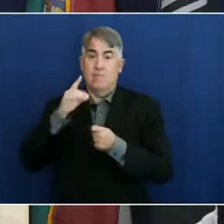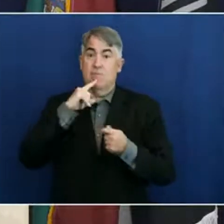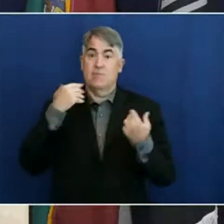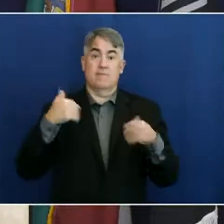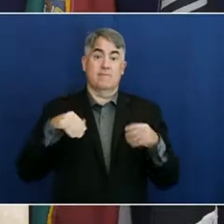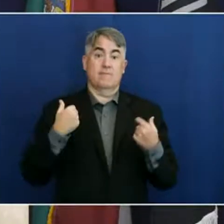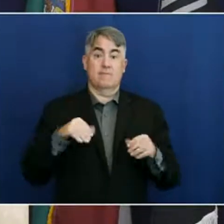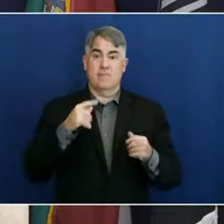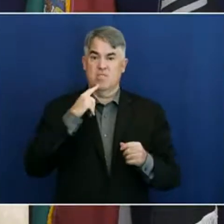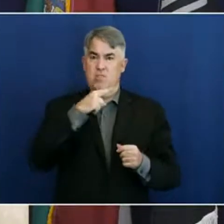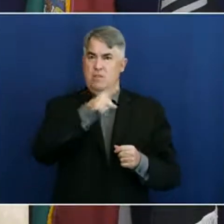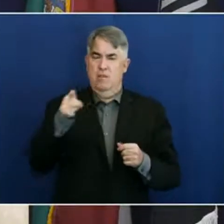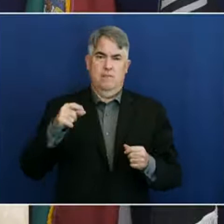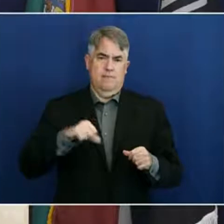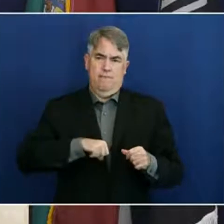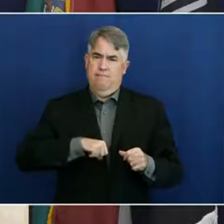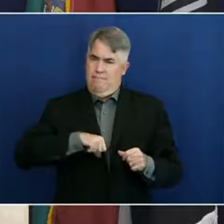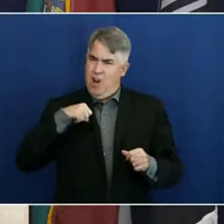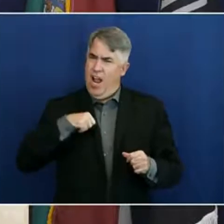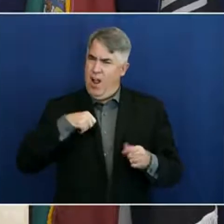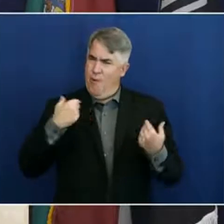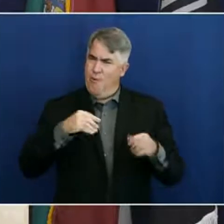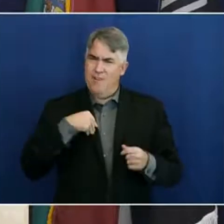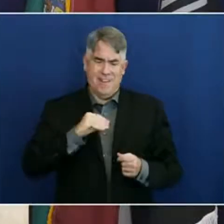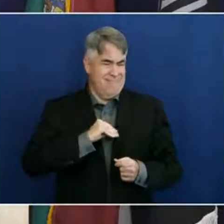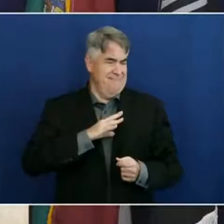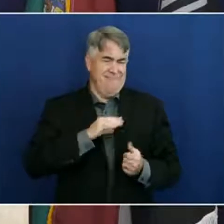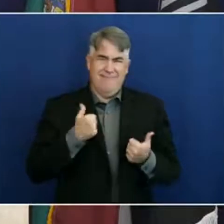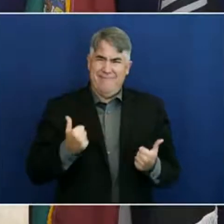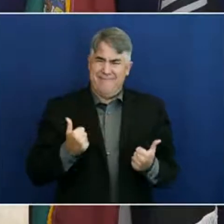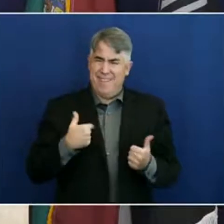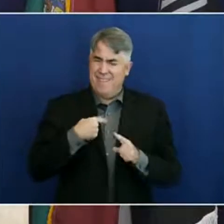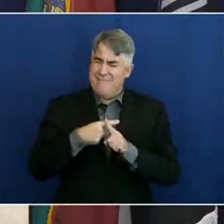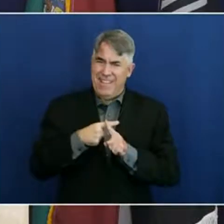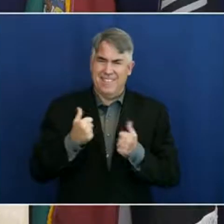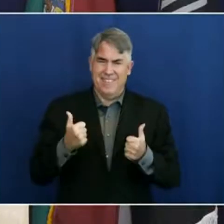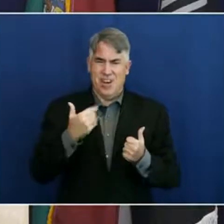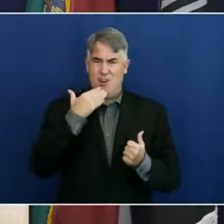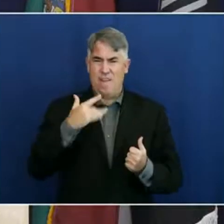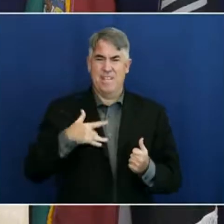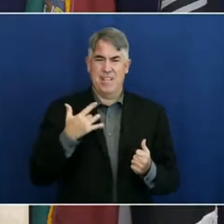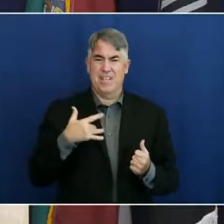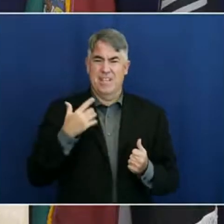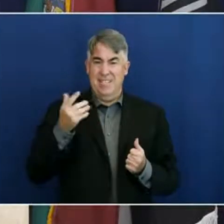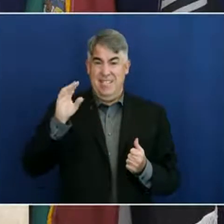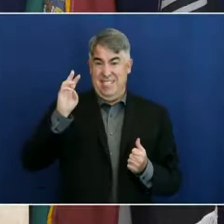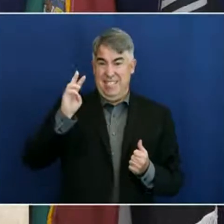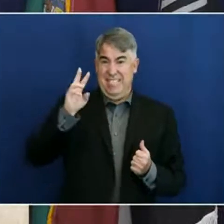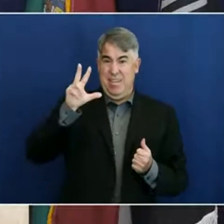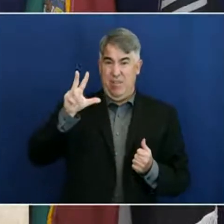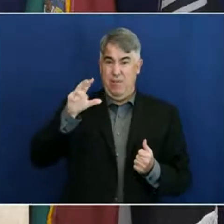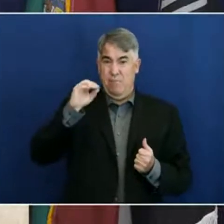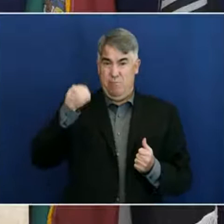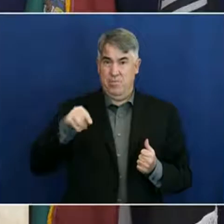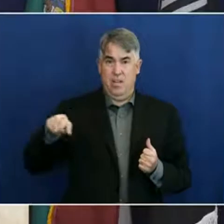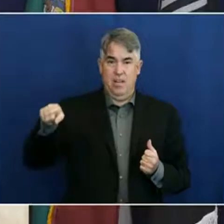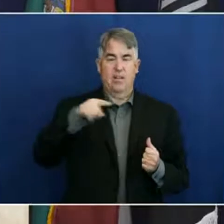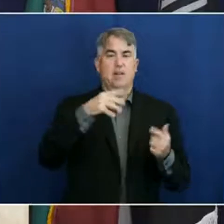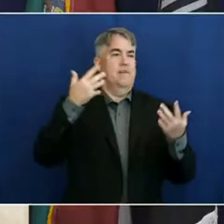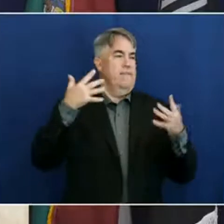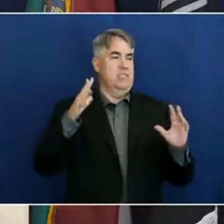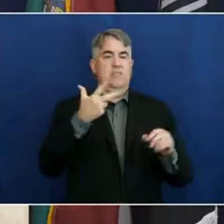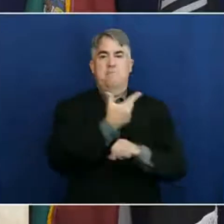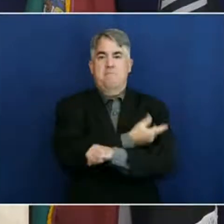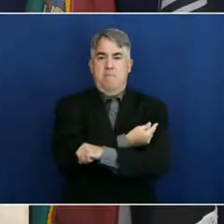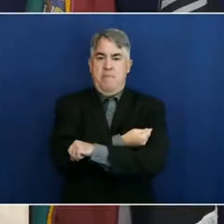of pride in how far we've come. 63% of the eligible population of San Diego County residents